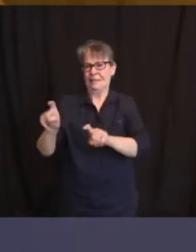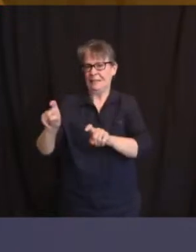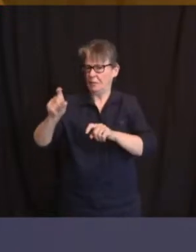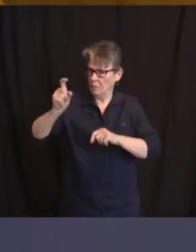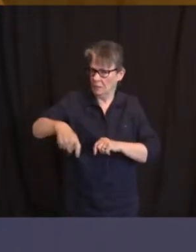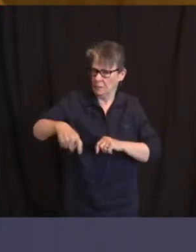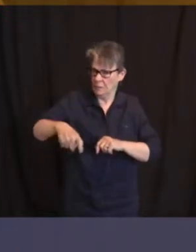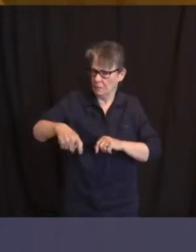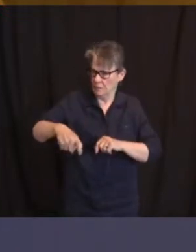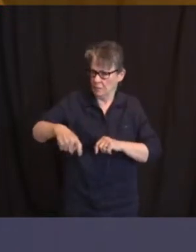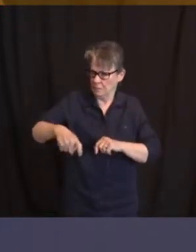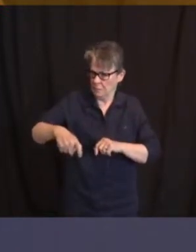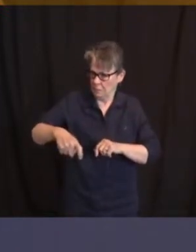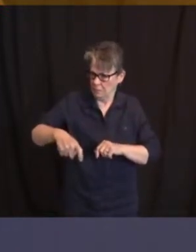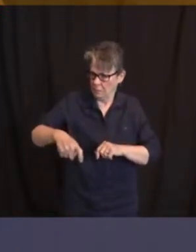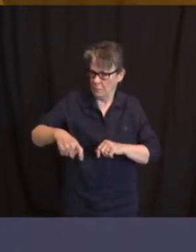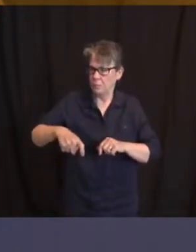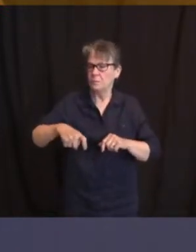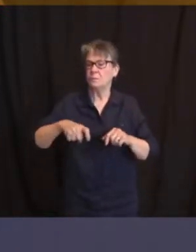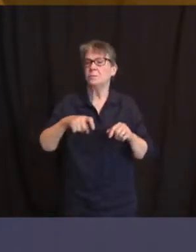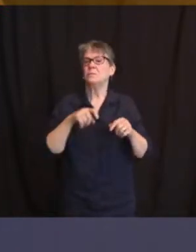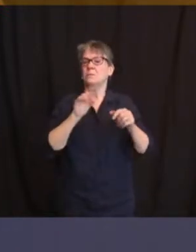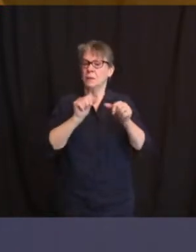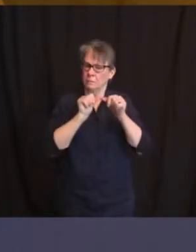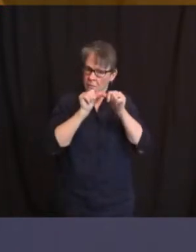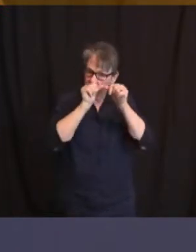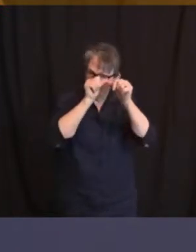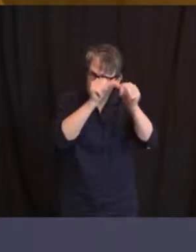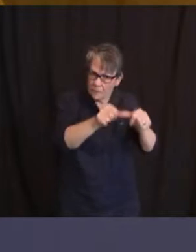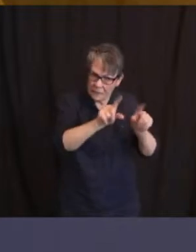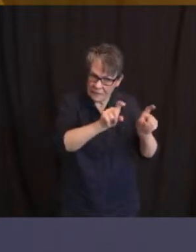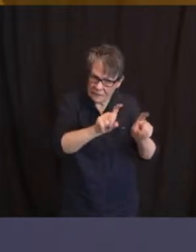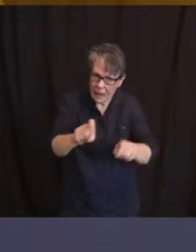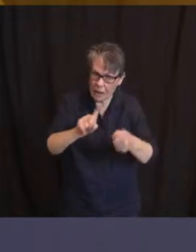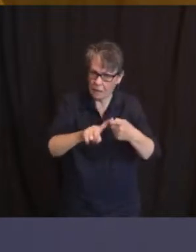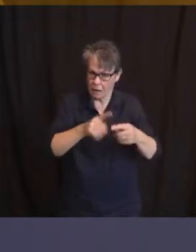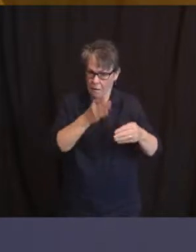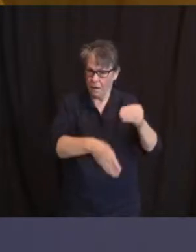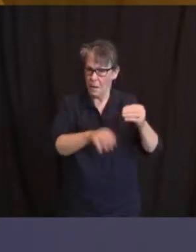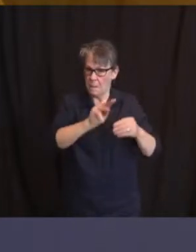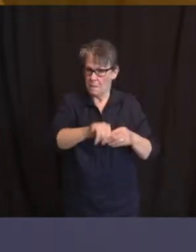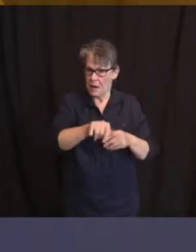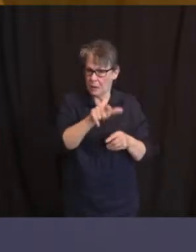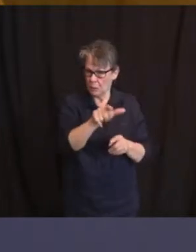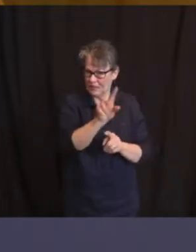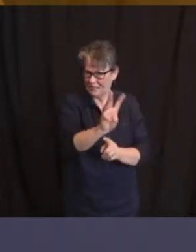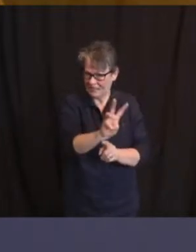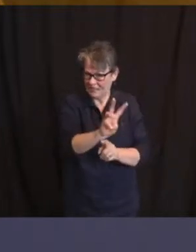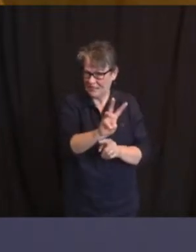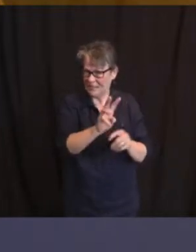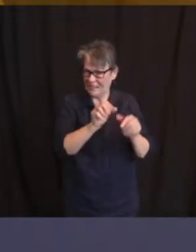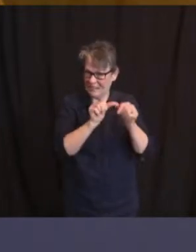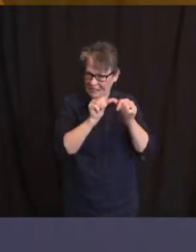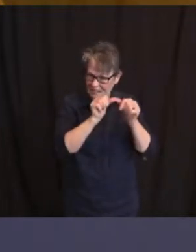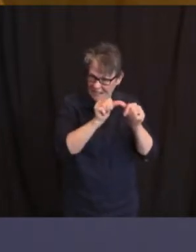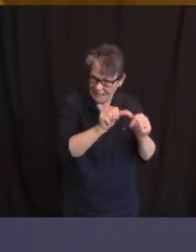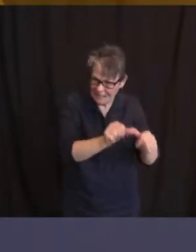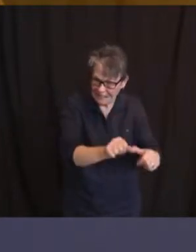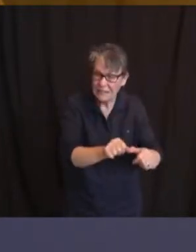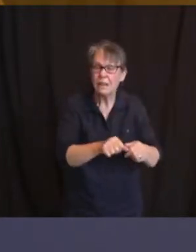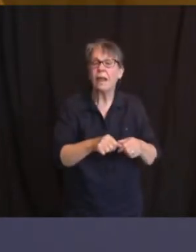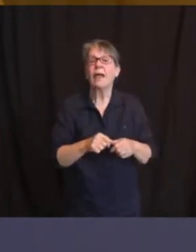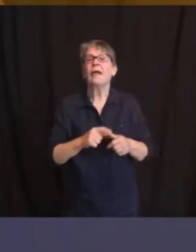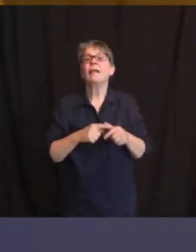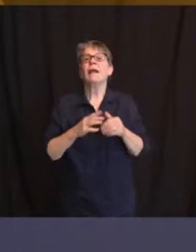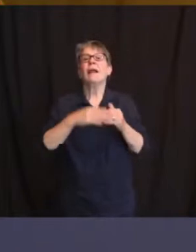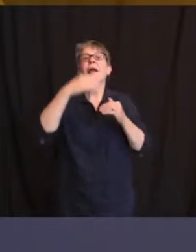tested negative within 3 to 7 days from the initial test, and further testing over a period of time in